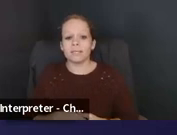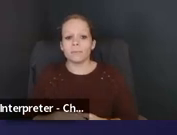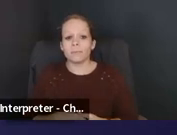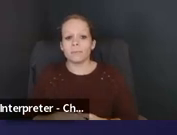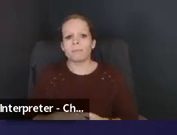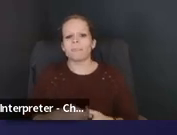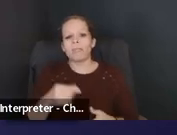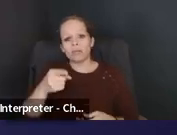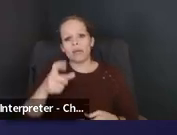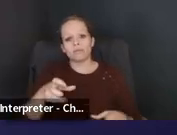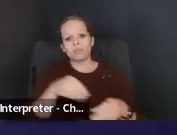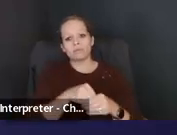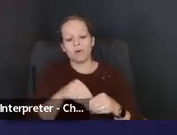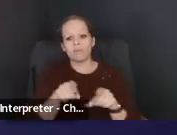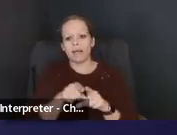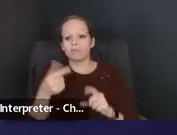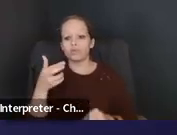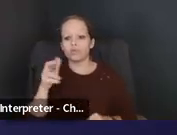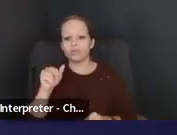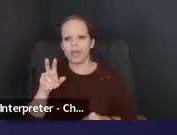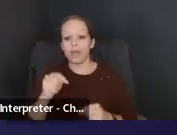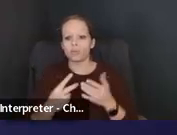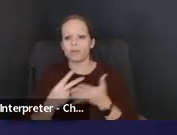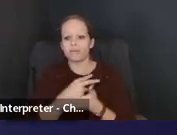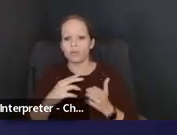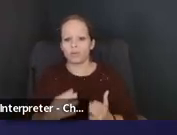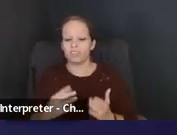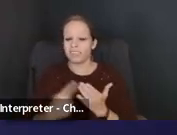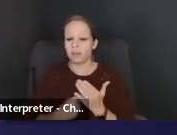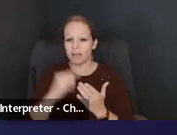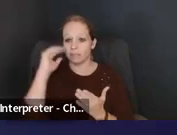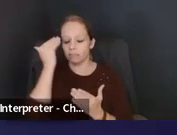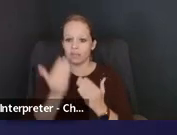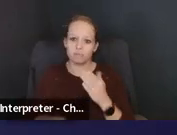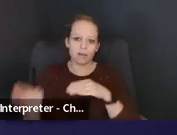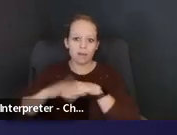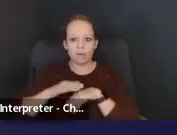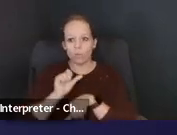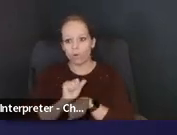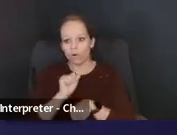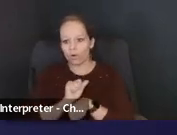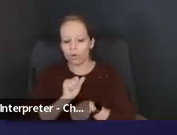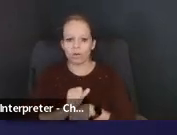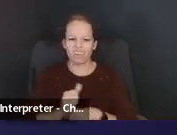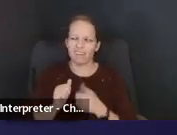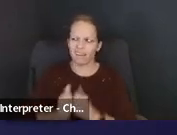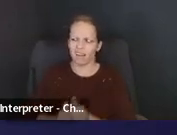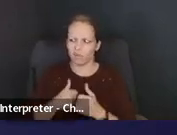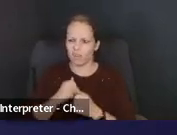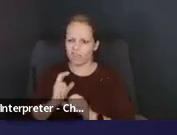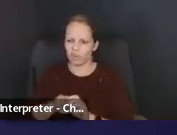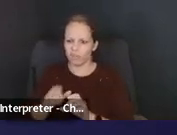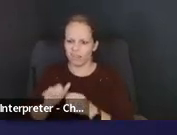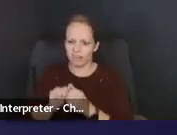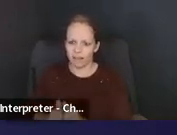is to get involved as a grant reviewer. And sometimes that seems like a lot of extra work. Sometimes you're like, how do I get involved in that?